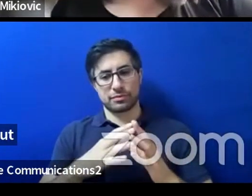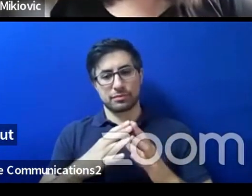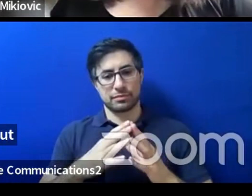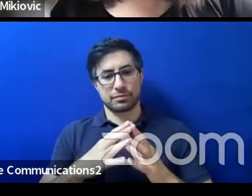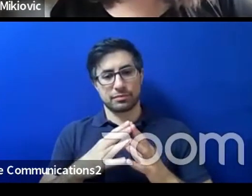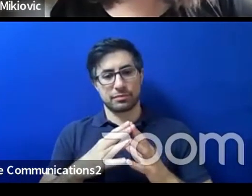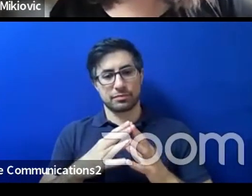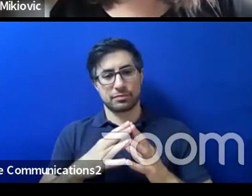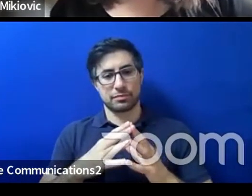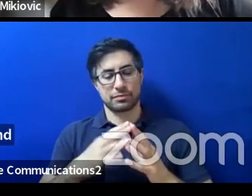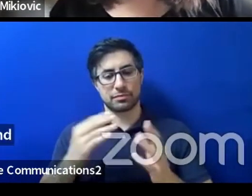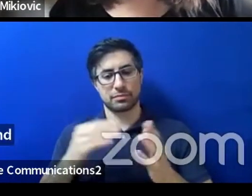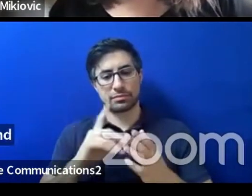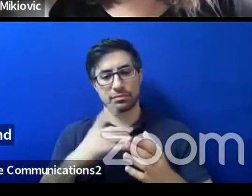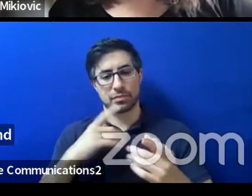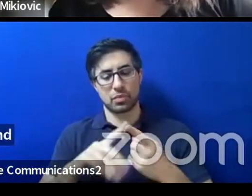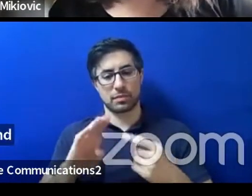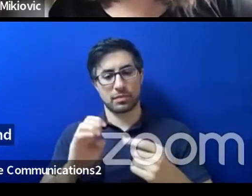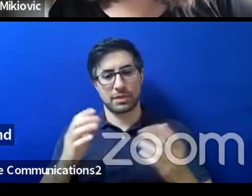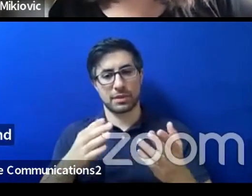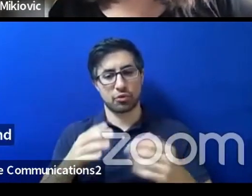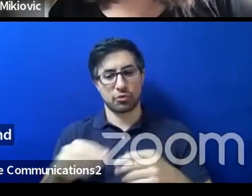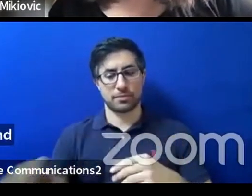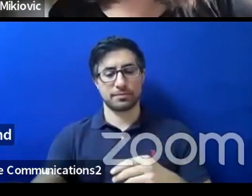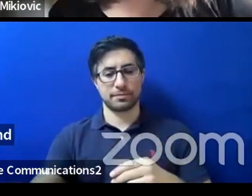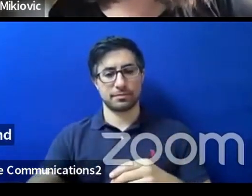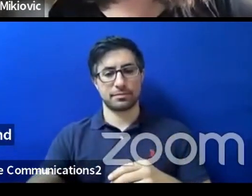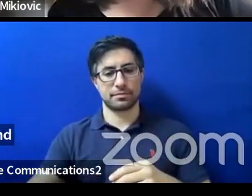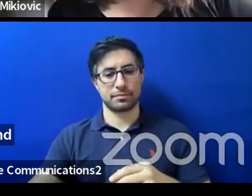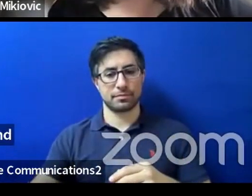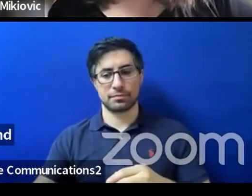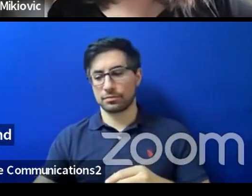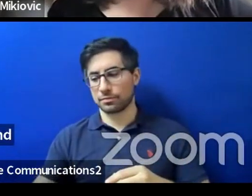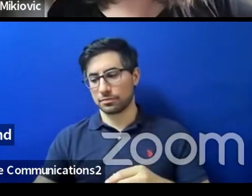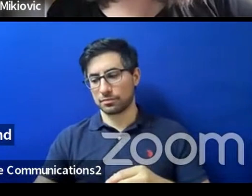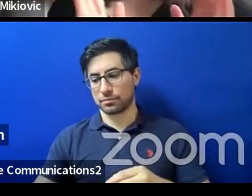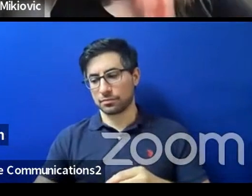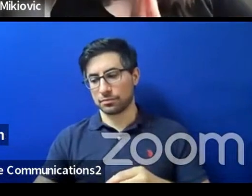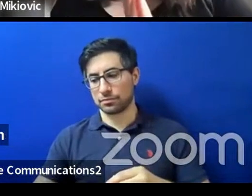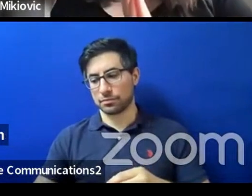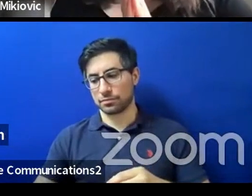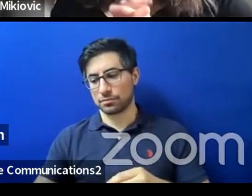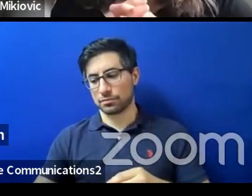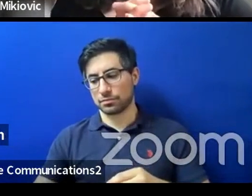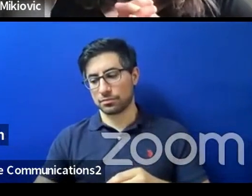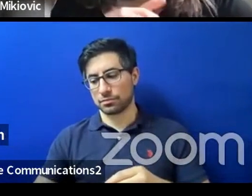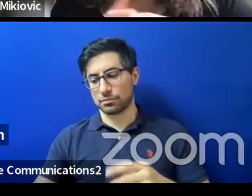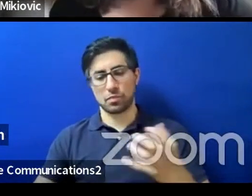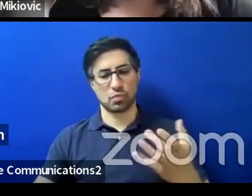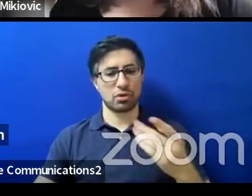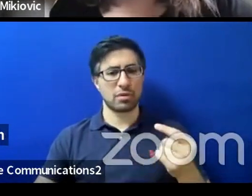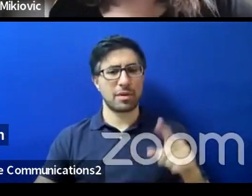Yeah, and again, I'm really happy to be here. Do you want to share a bit about just how we met